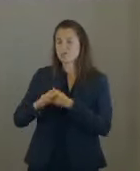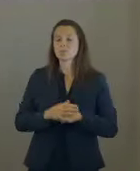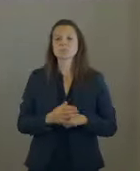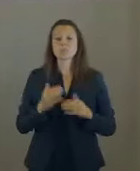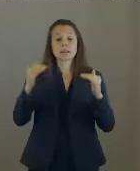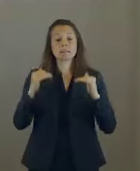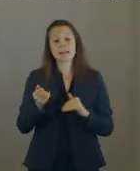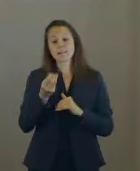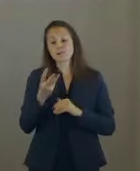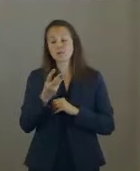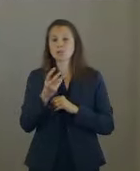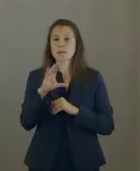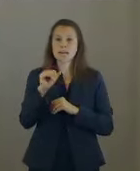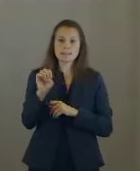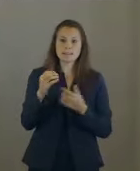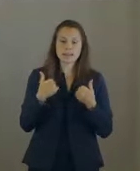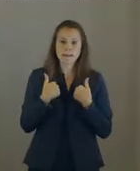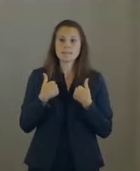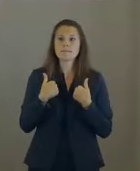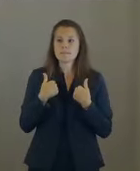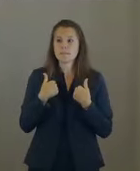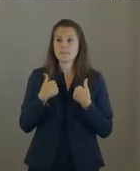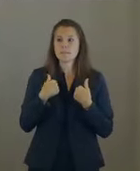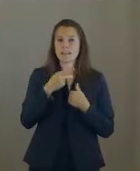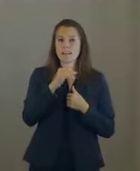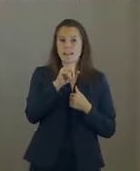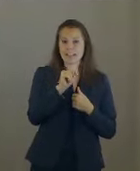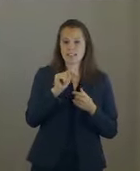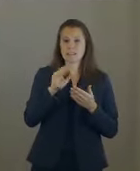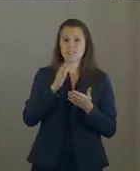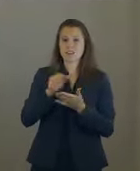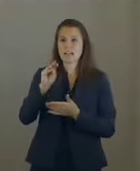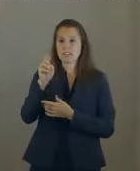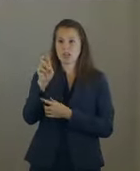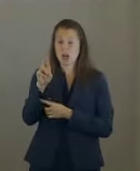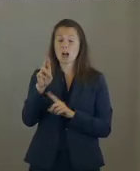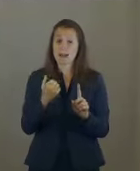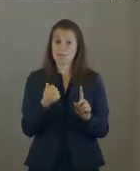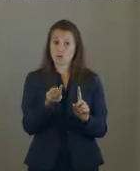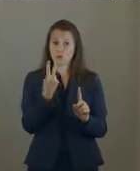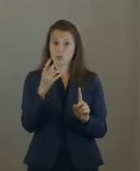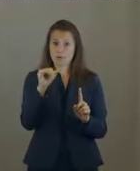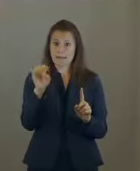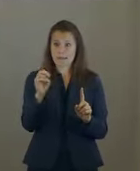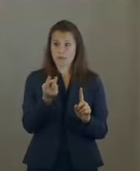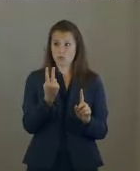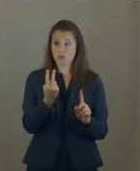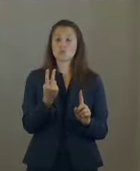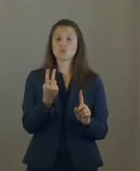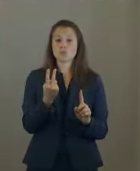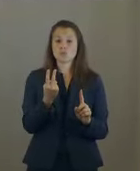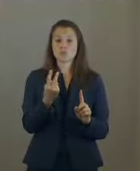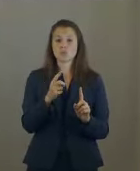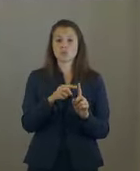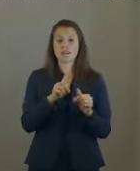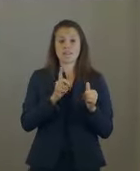The next couple of cases that we have are Pickett versus MDCR. There's actually two cases. We have